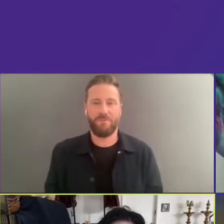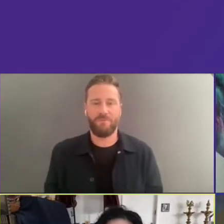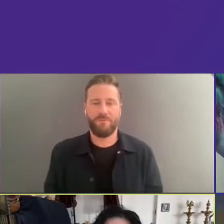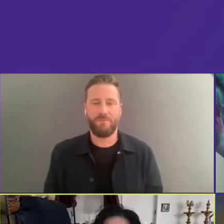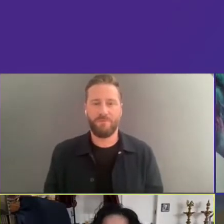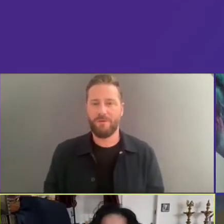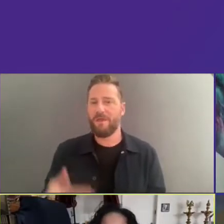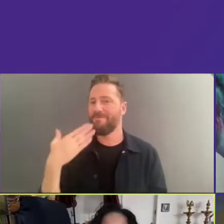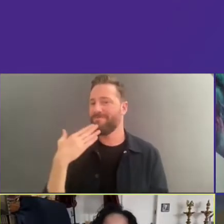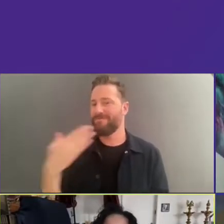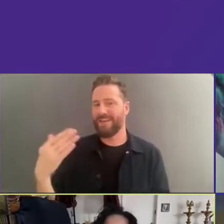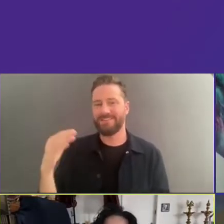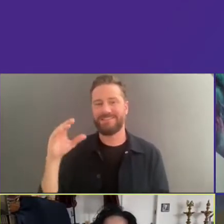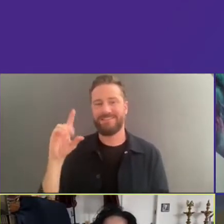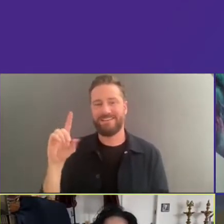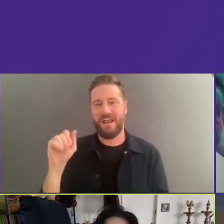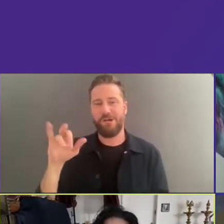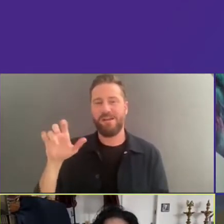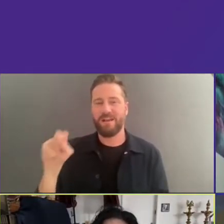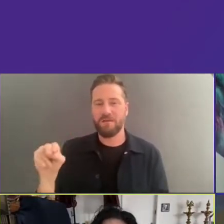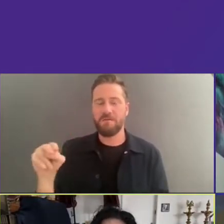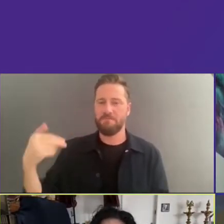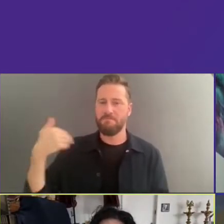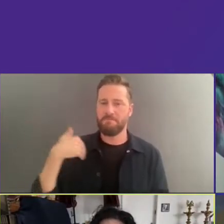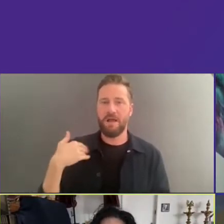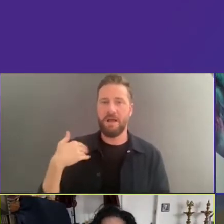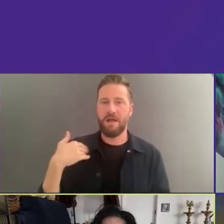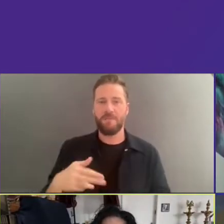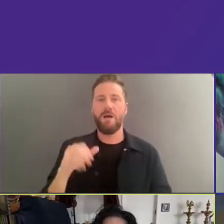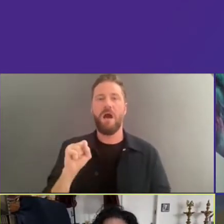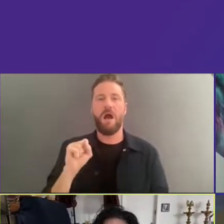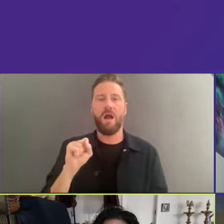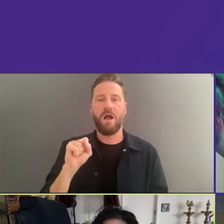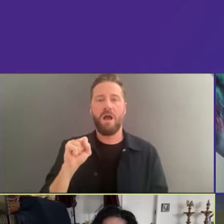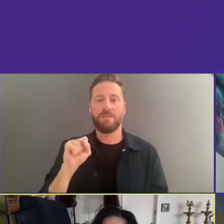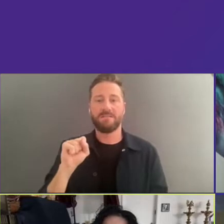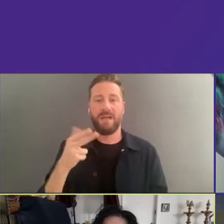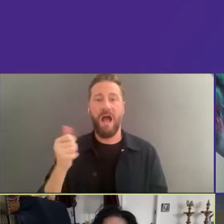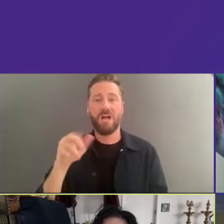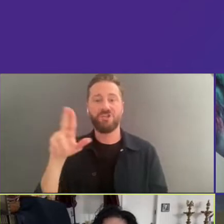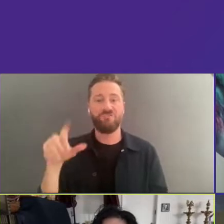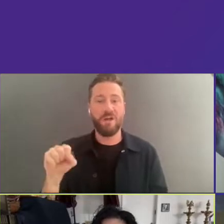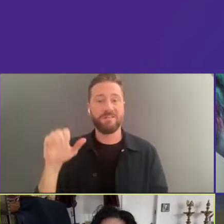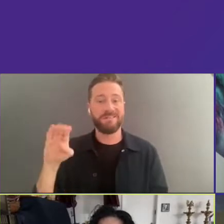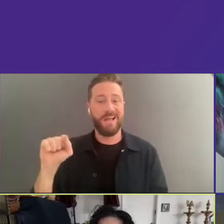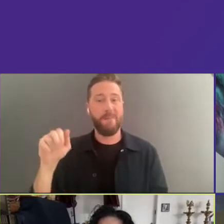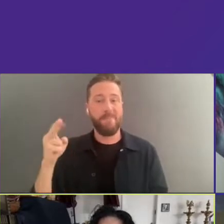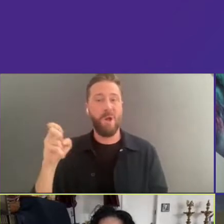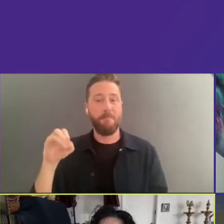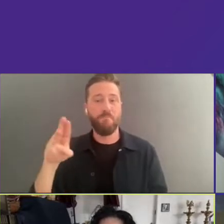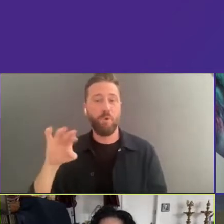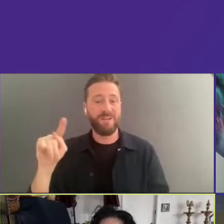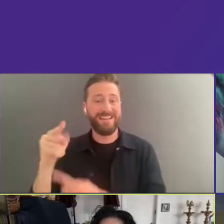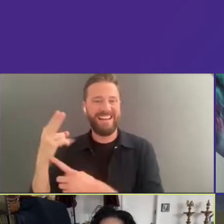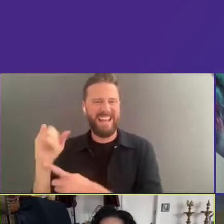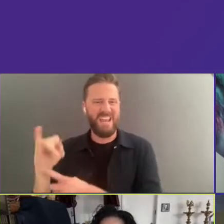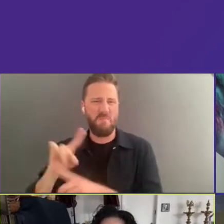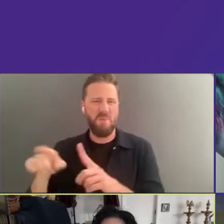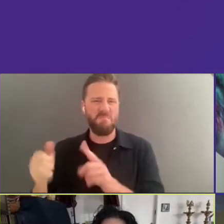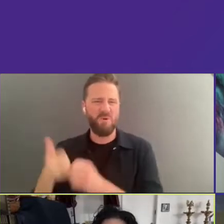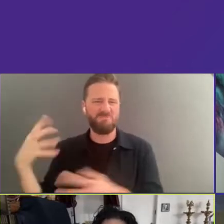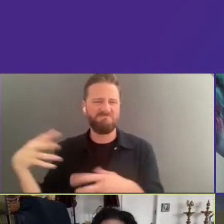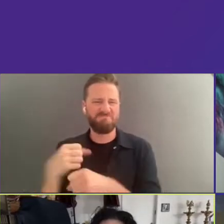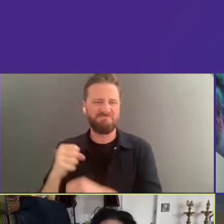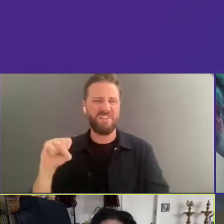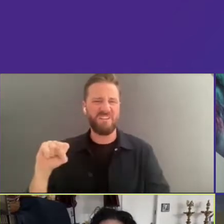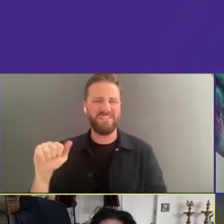Thanks, Darian. My name is Sahasra Sambamoorthi, but most people call me Sahi, and my